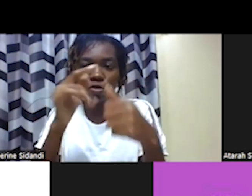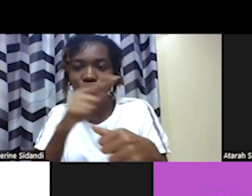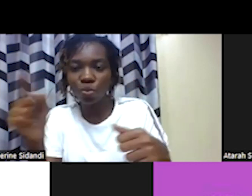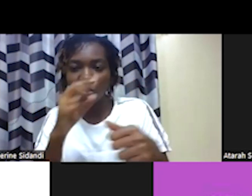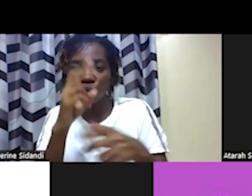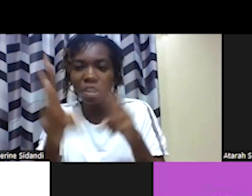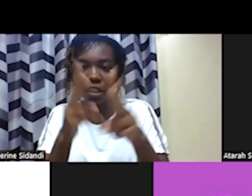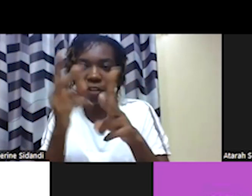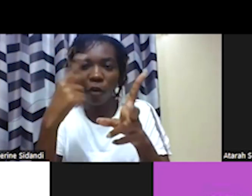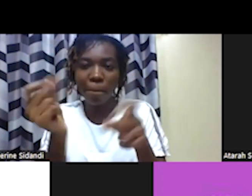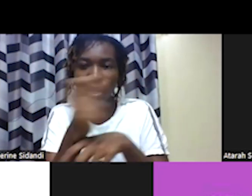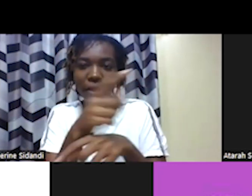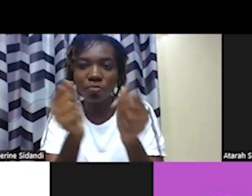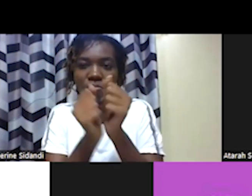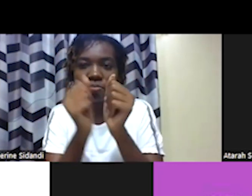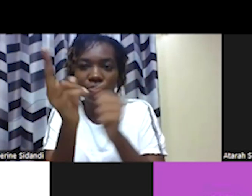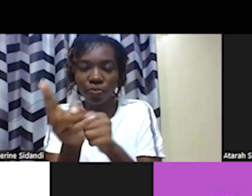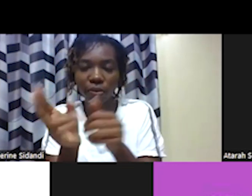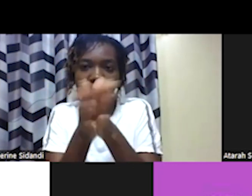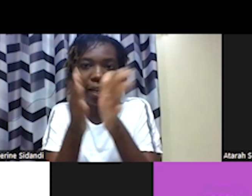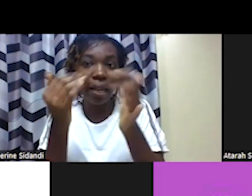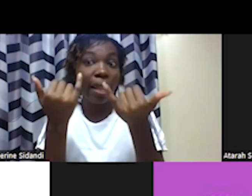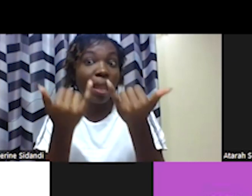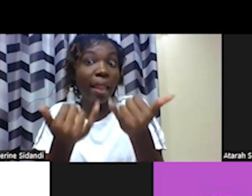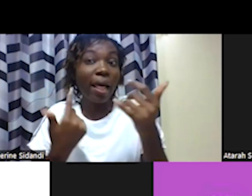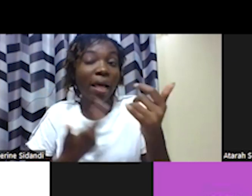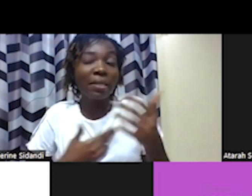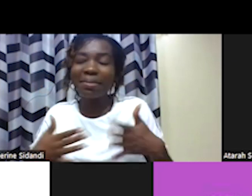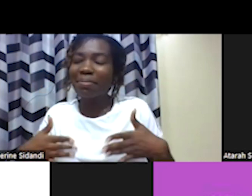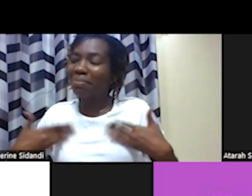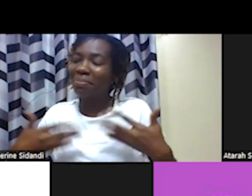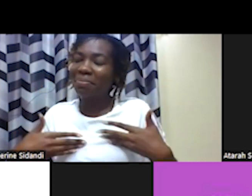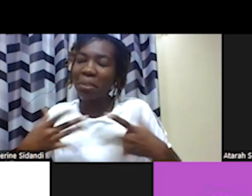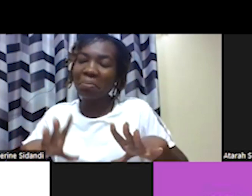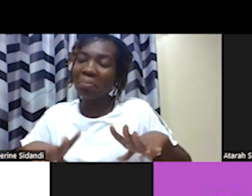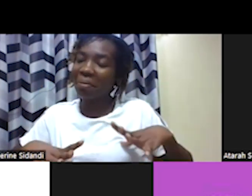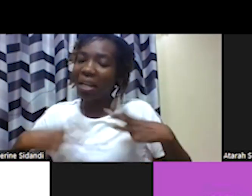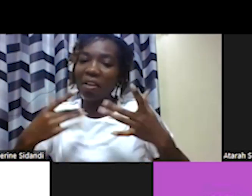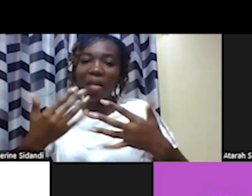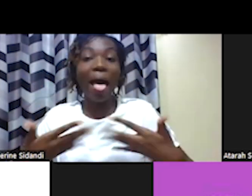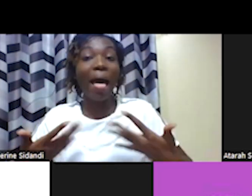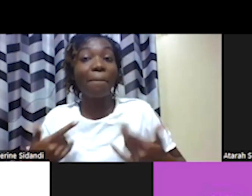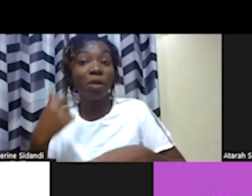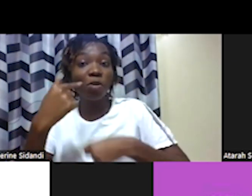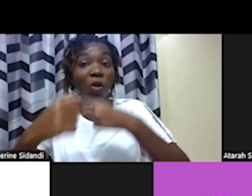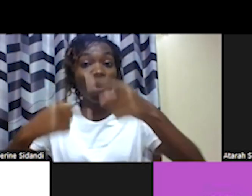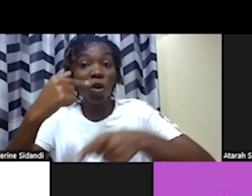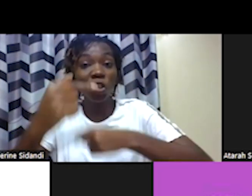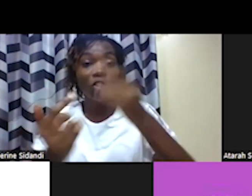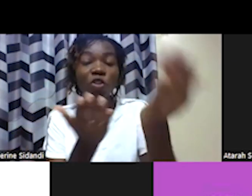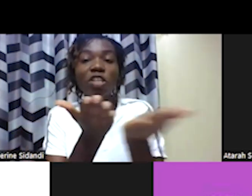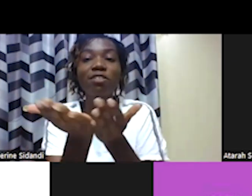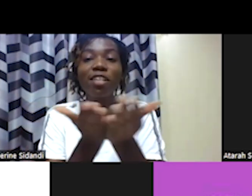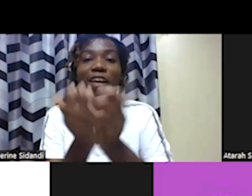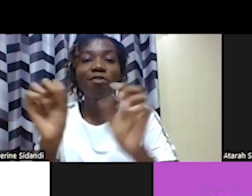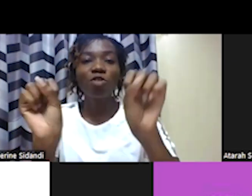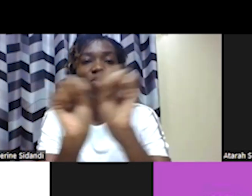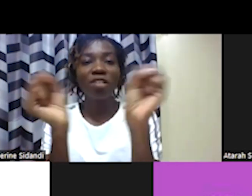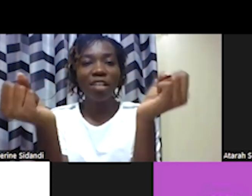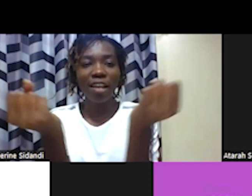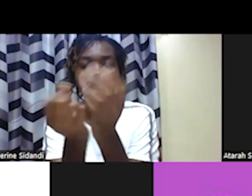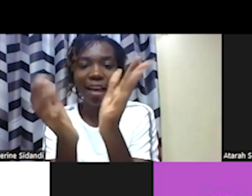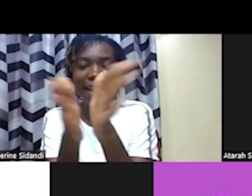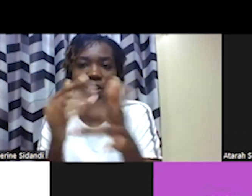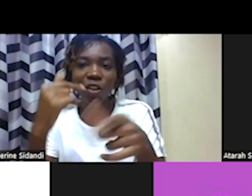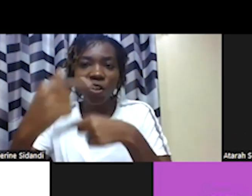of November. And we are very, very proud and happy to continue serving the society and